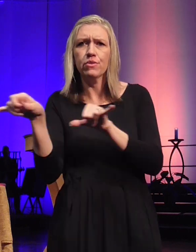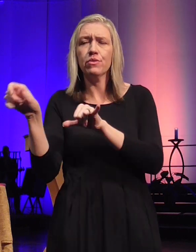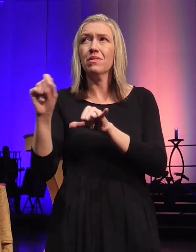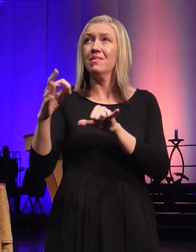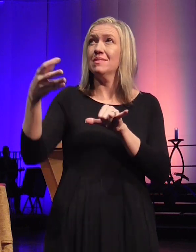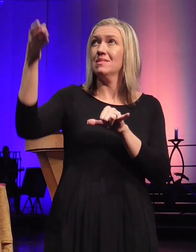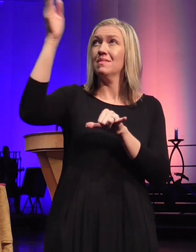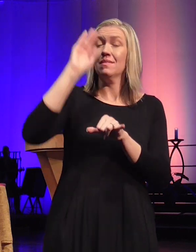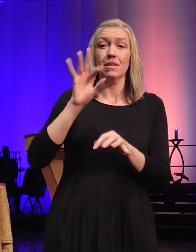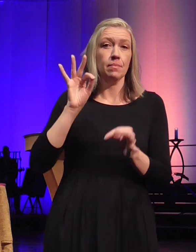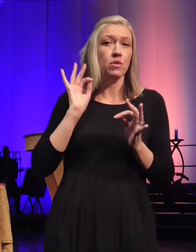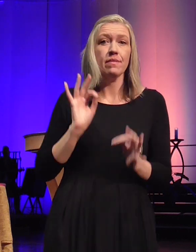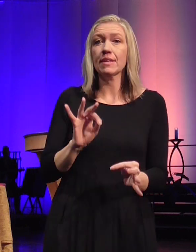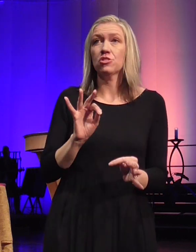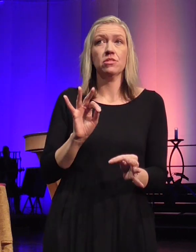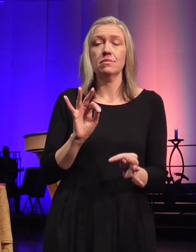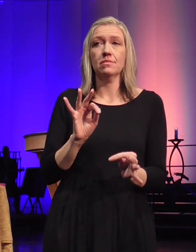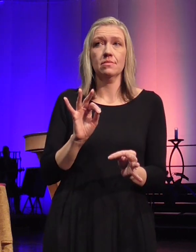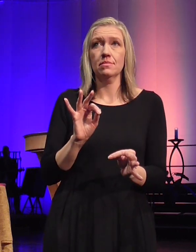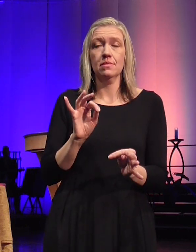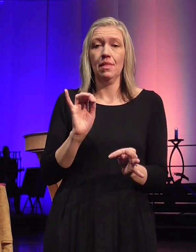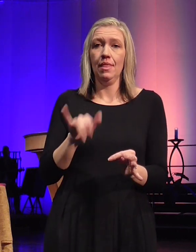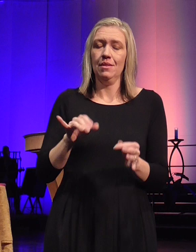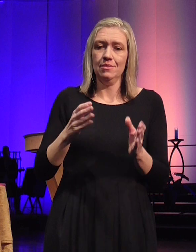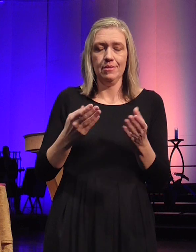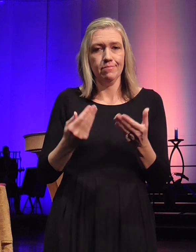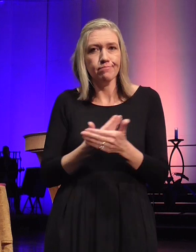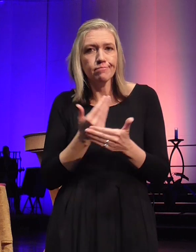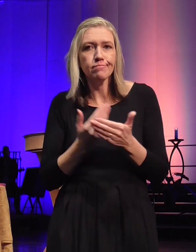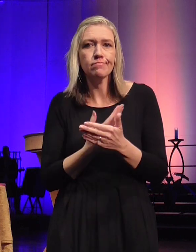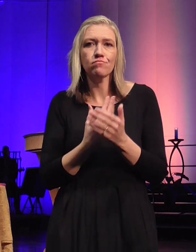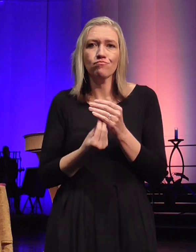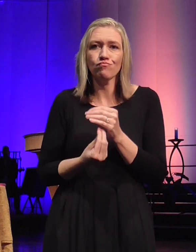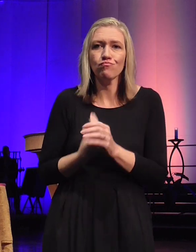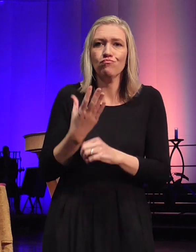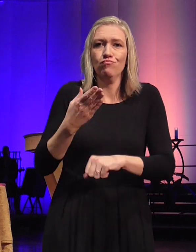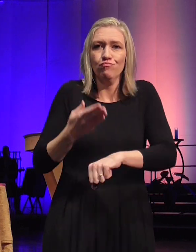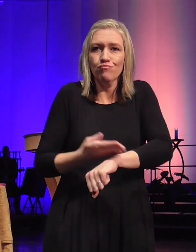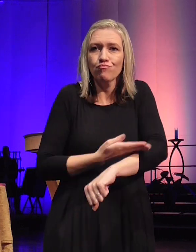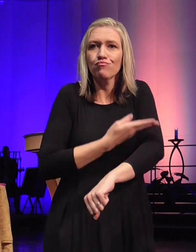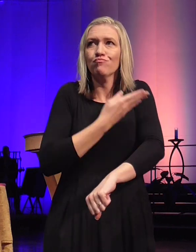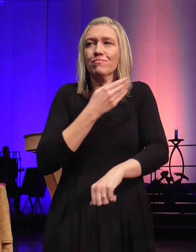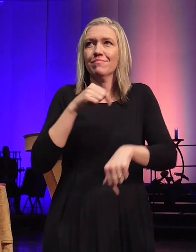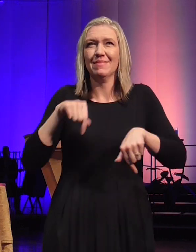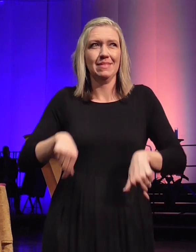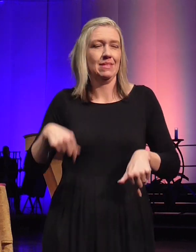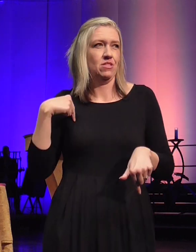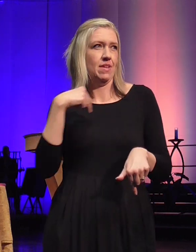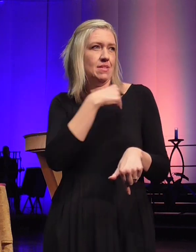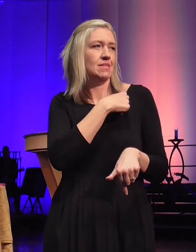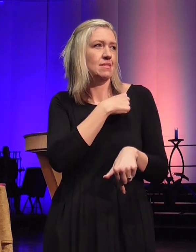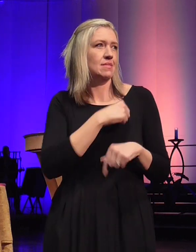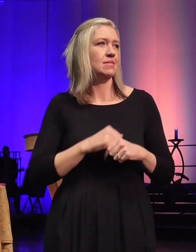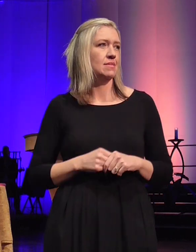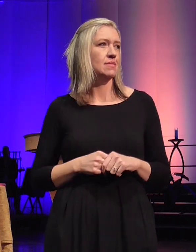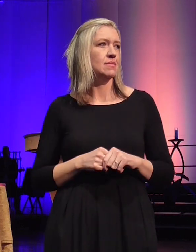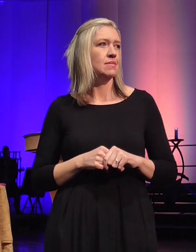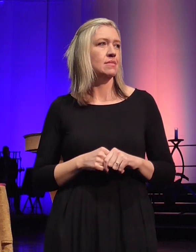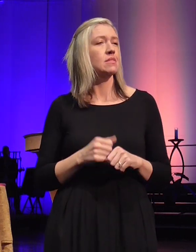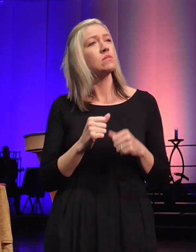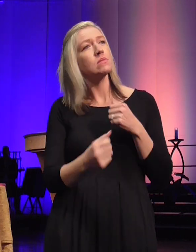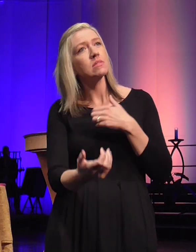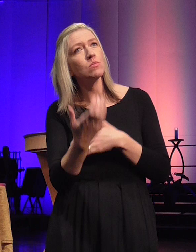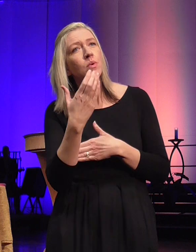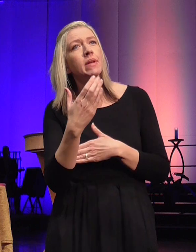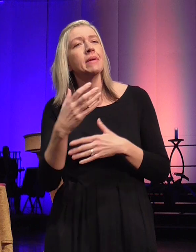perfection that is being restored and renewed in us. And so this morning we just